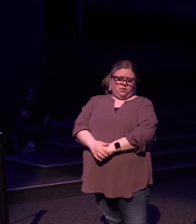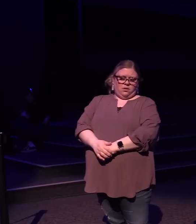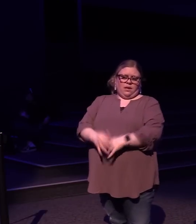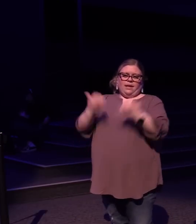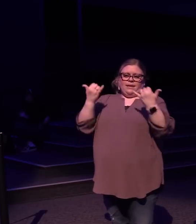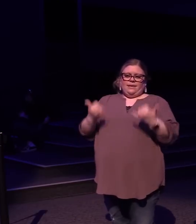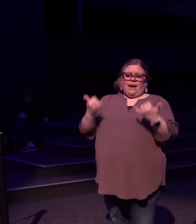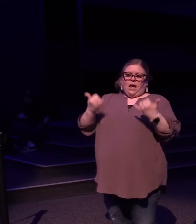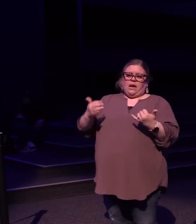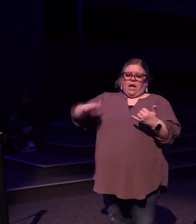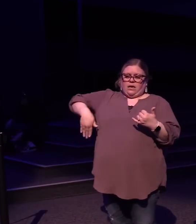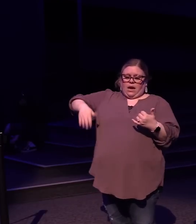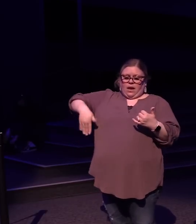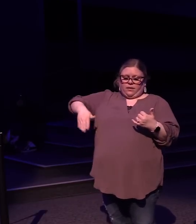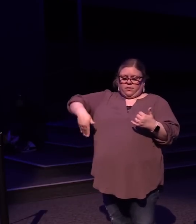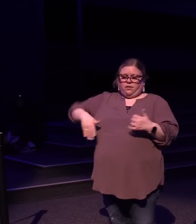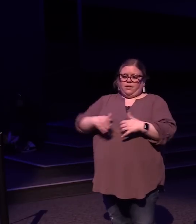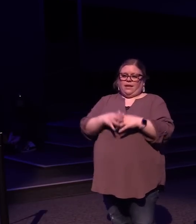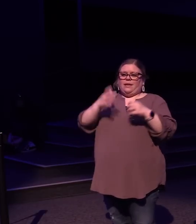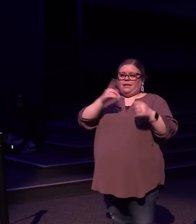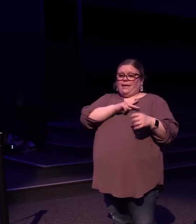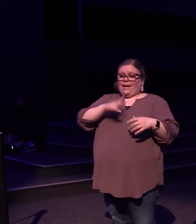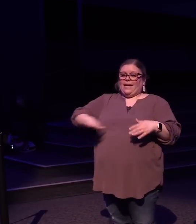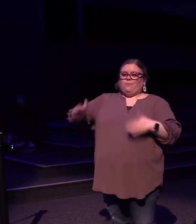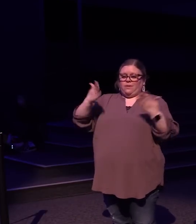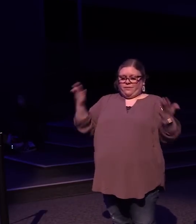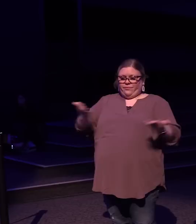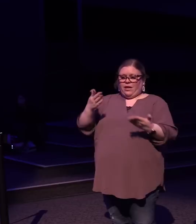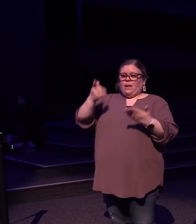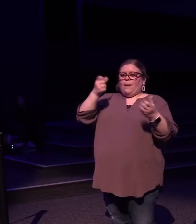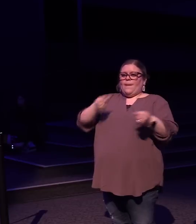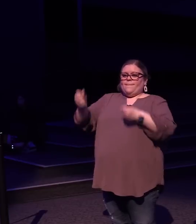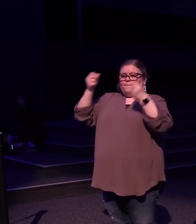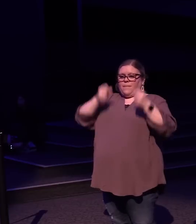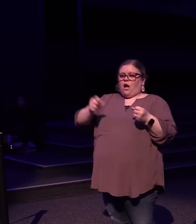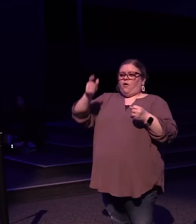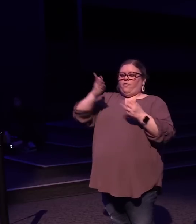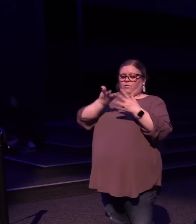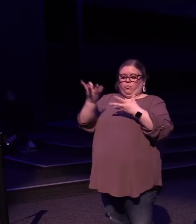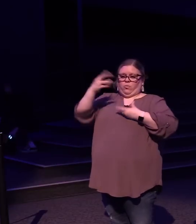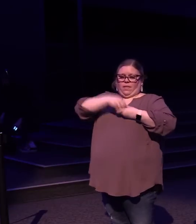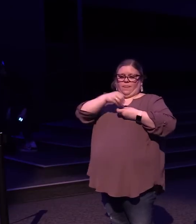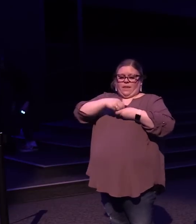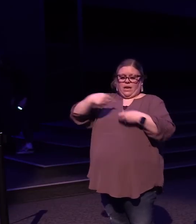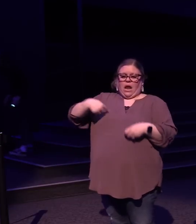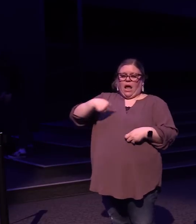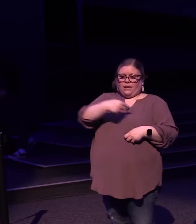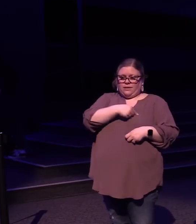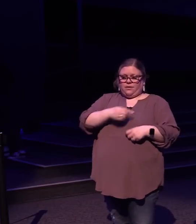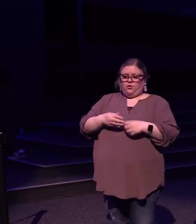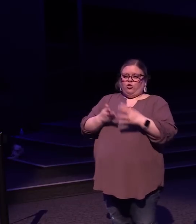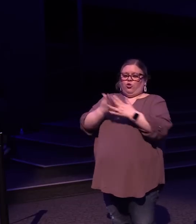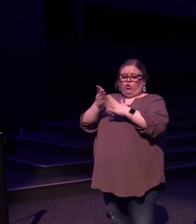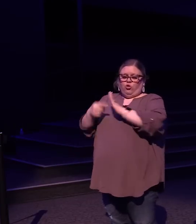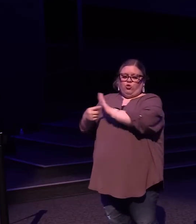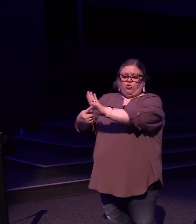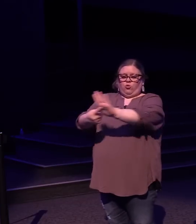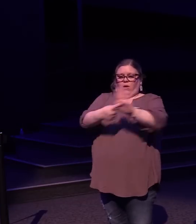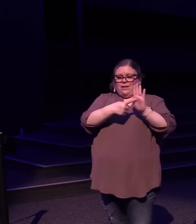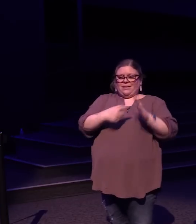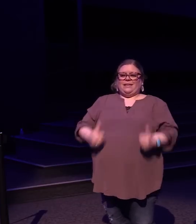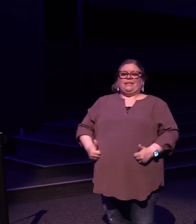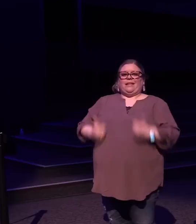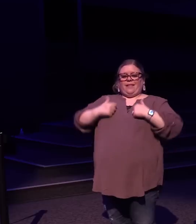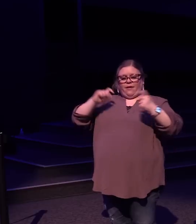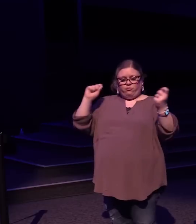is here. It is the power of God in us and through us. It is his presence and his life-changing